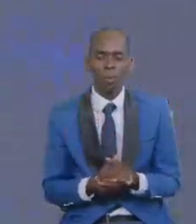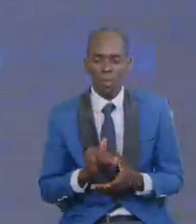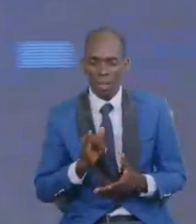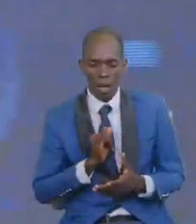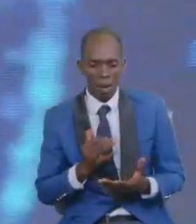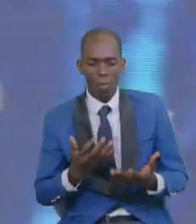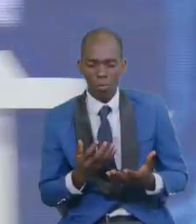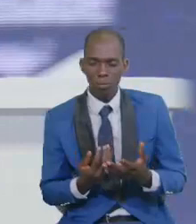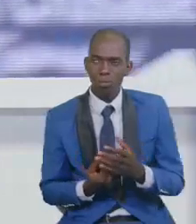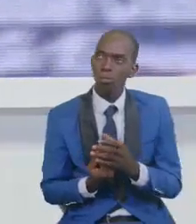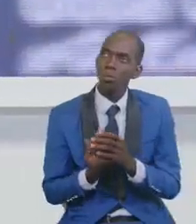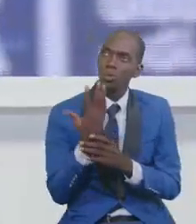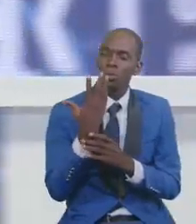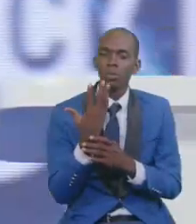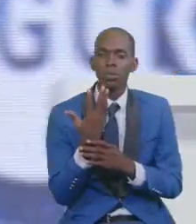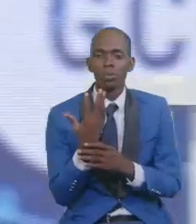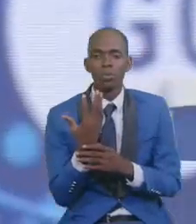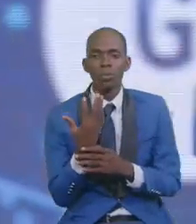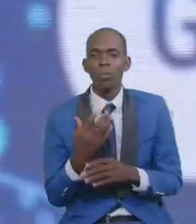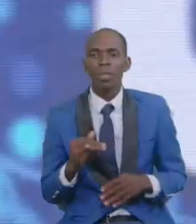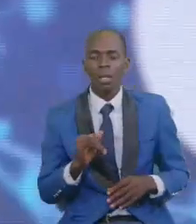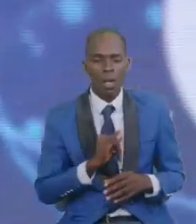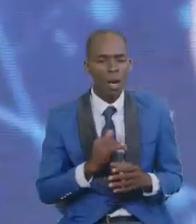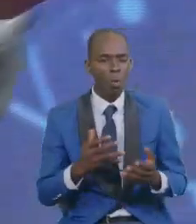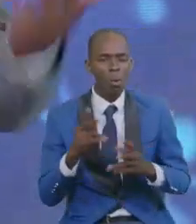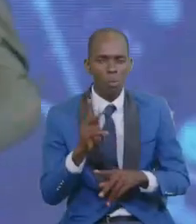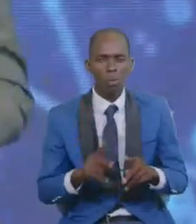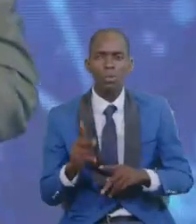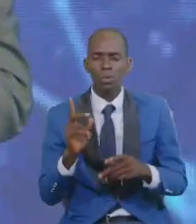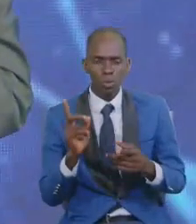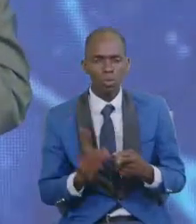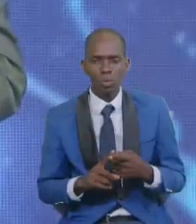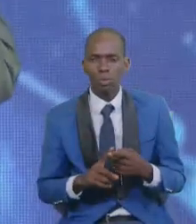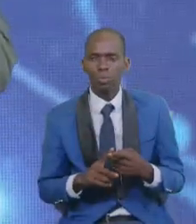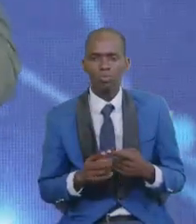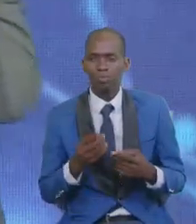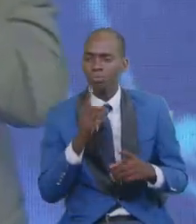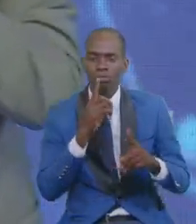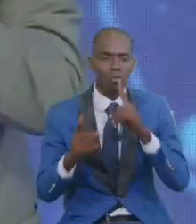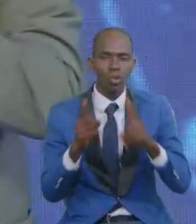elevation. I want people to even exaggerate my virtue.